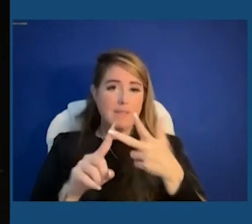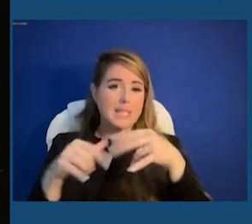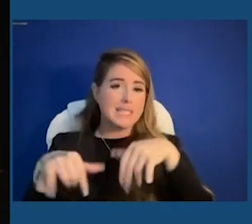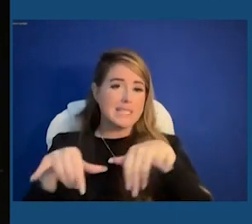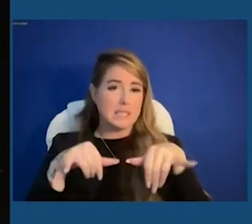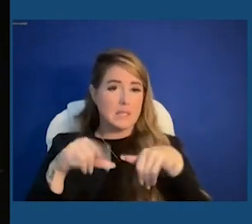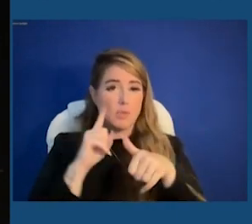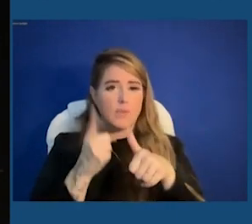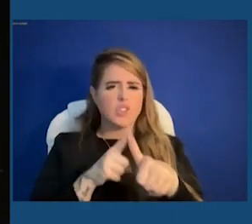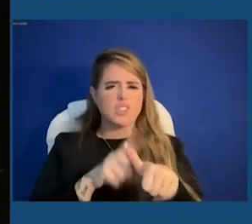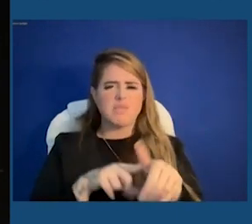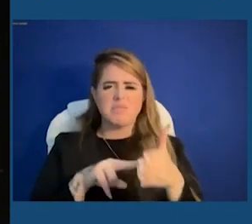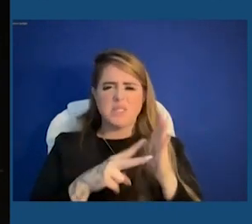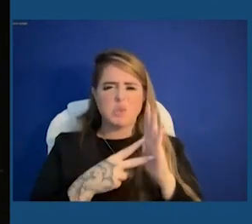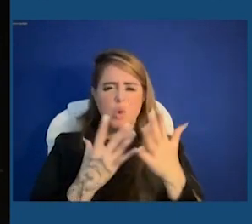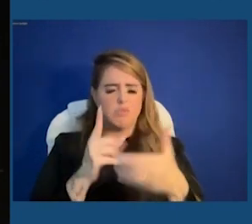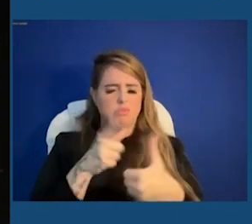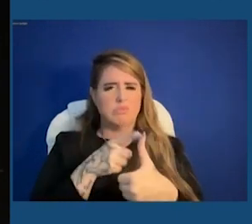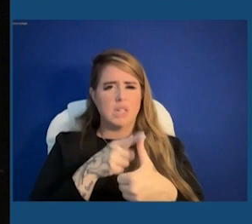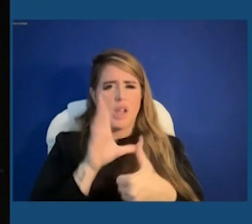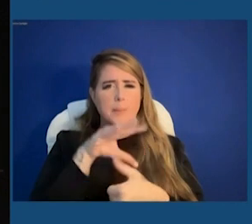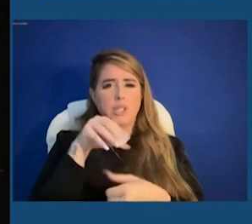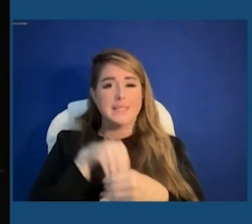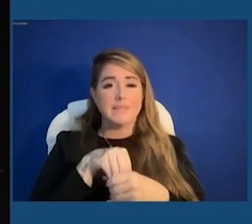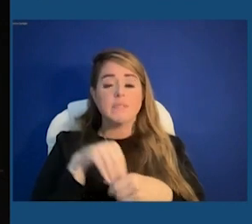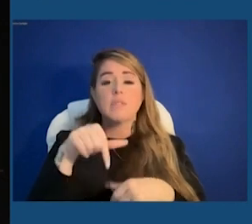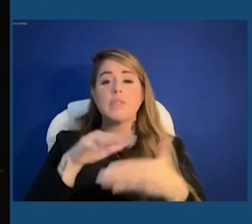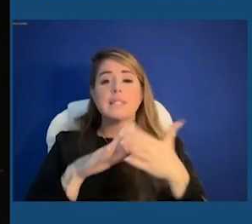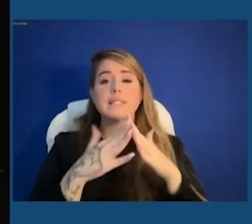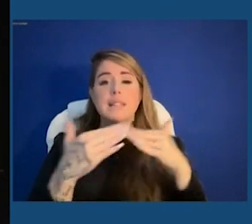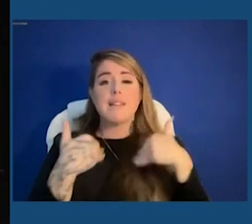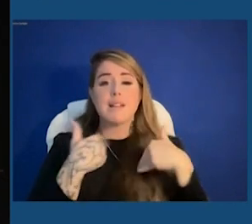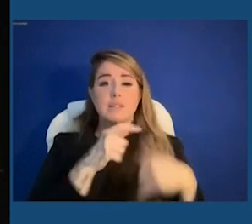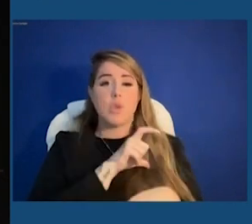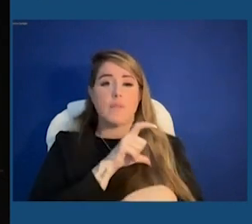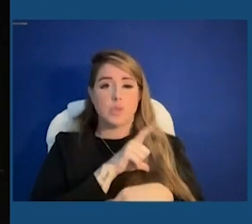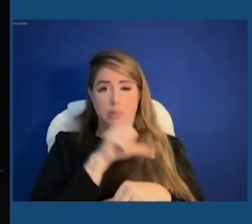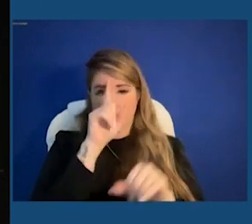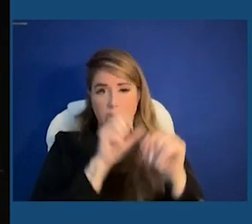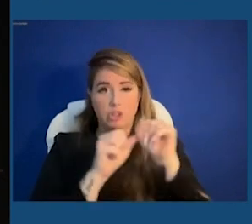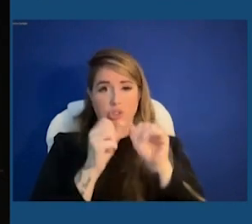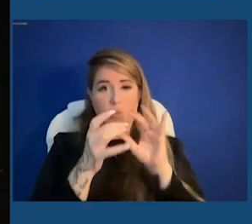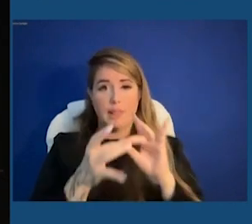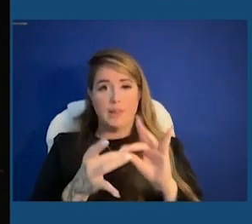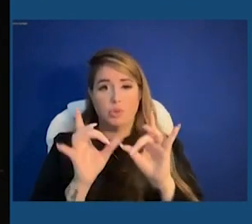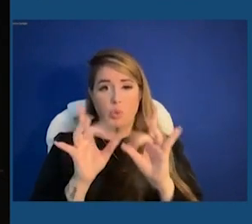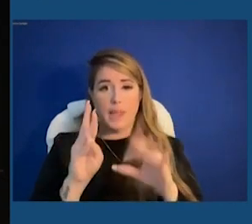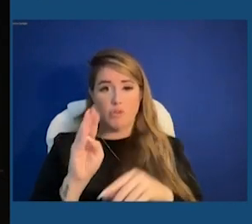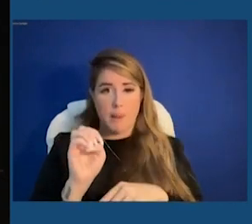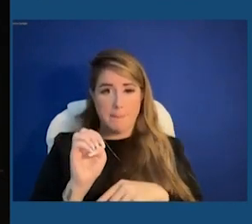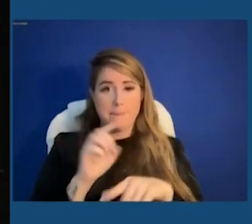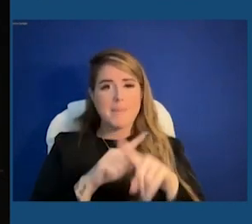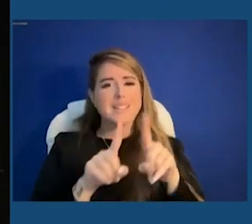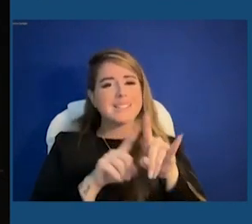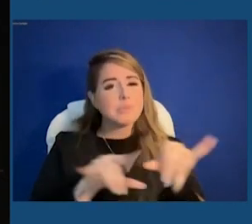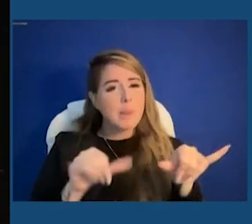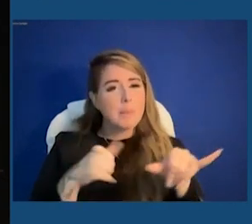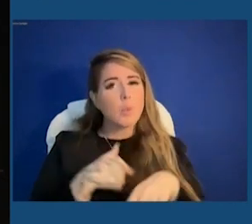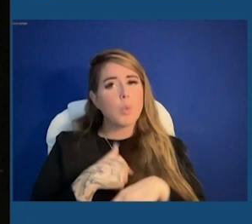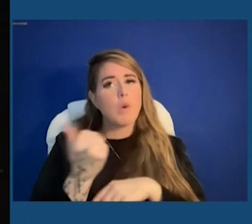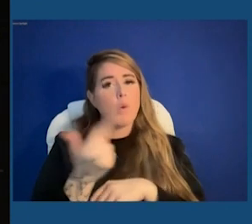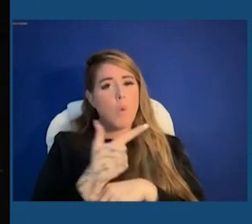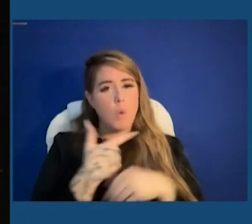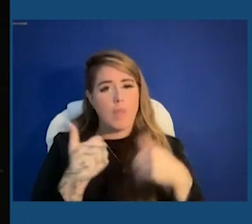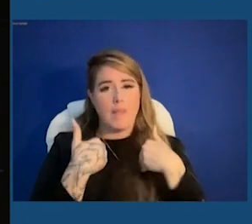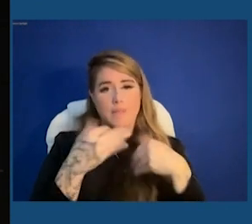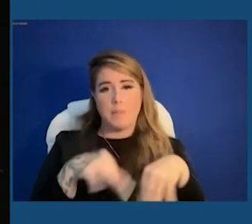does that mean, comprehensive? The city itself has a law enforcement strategy when it comes to hate crimes. But at the same time, we all play a